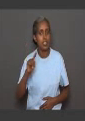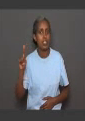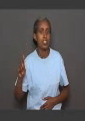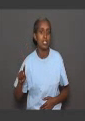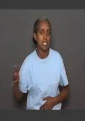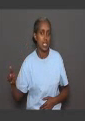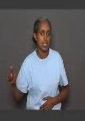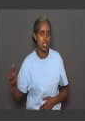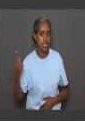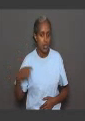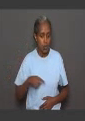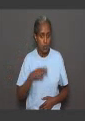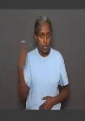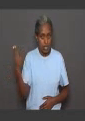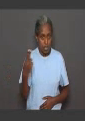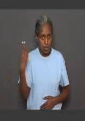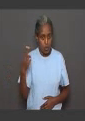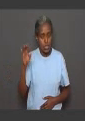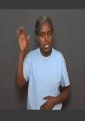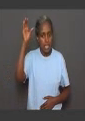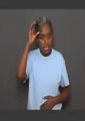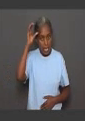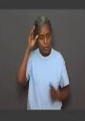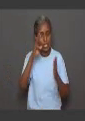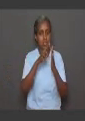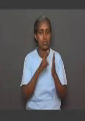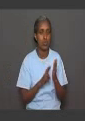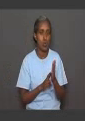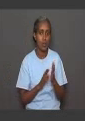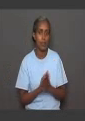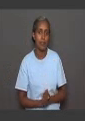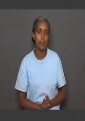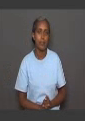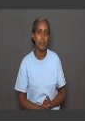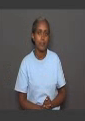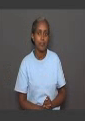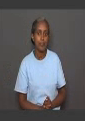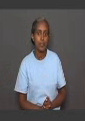and dz, we can use Kramer's rule.